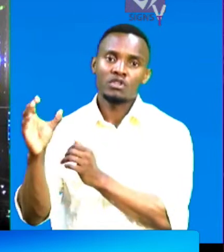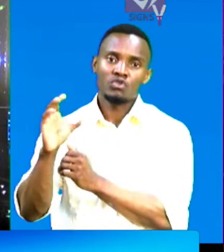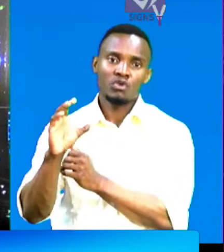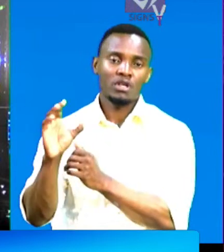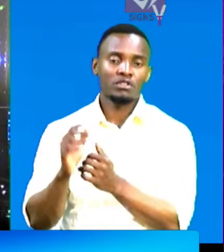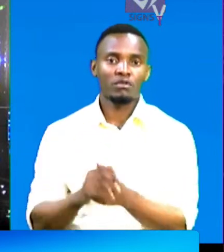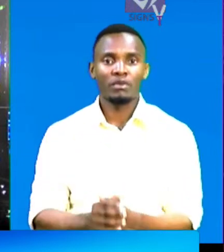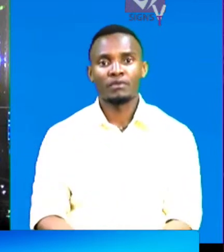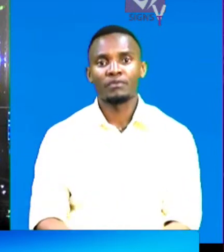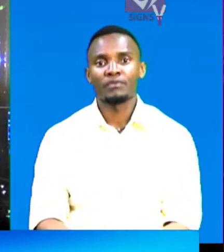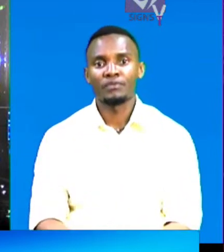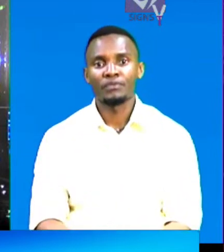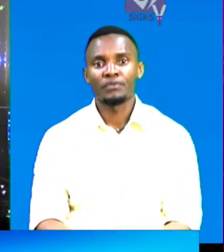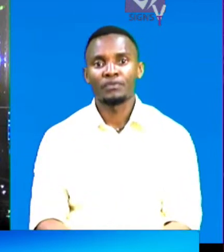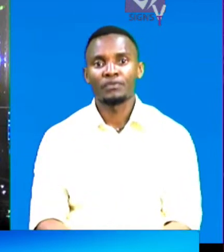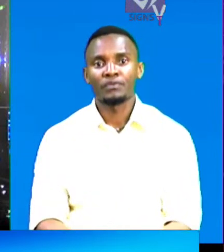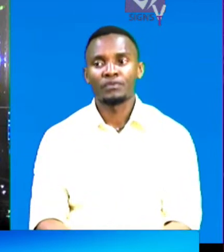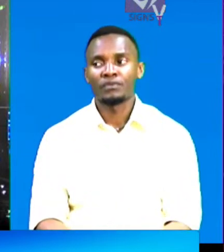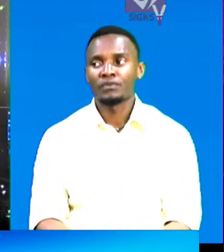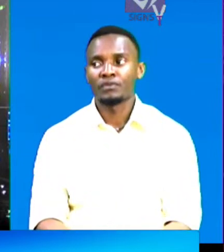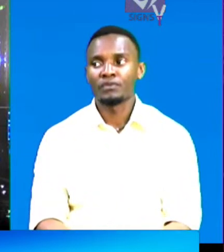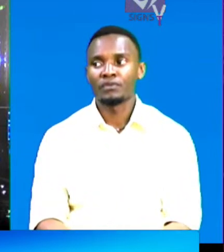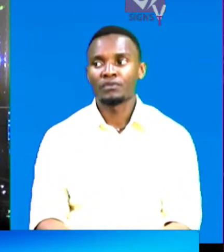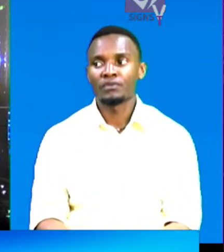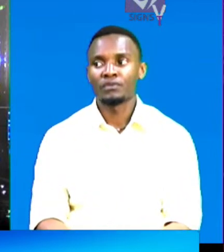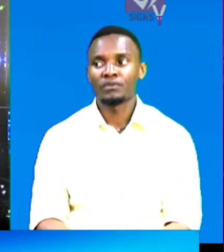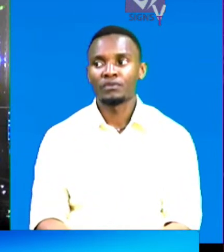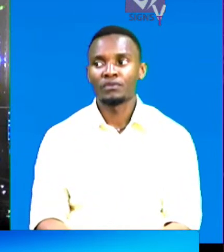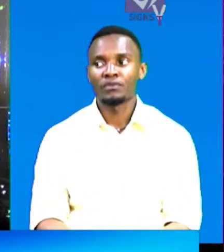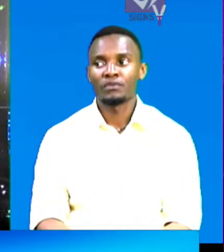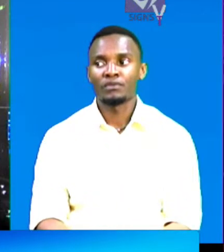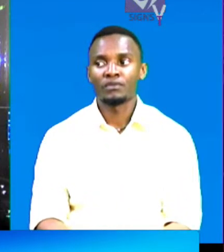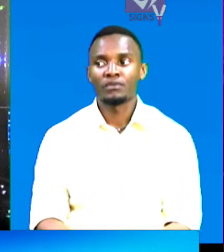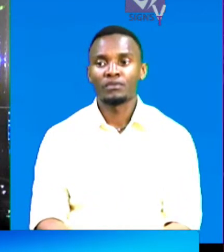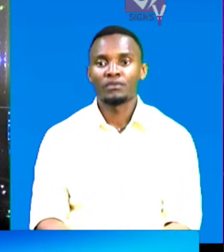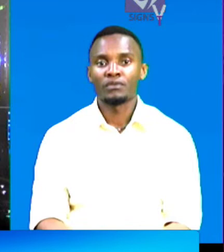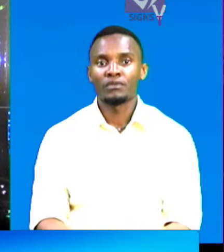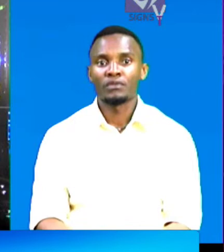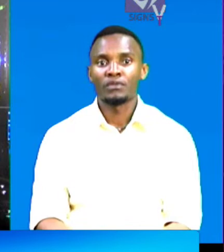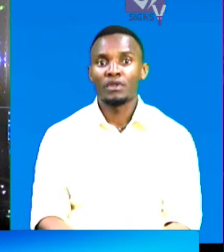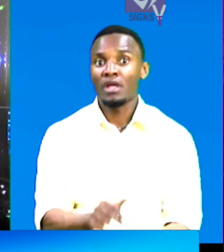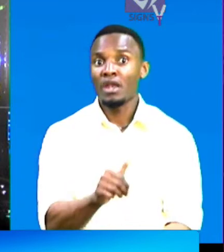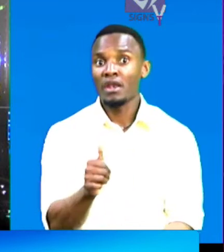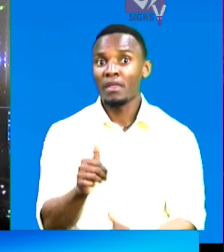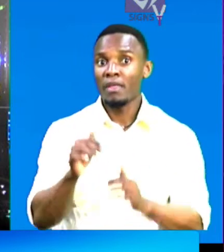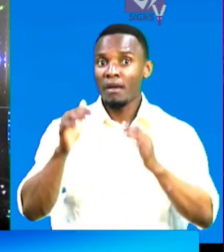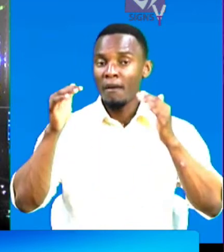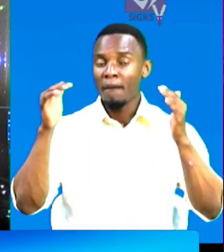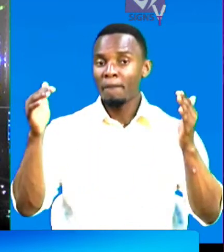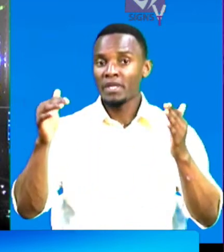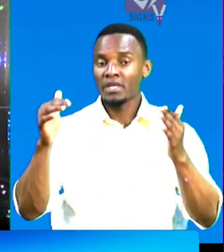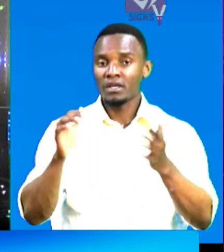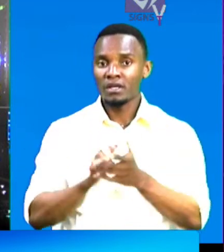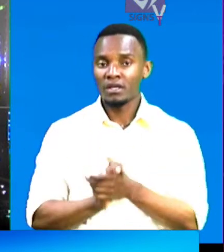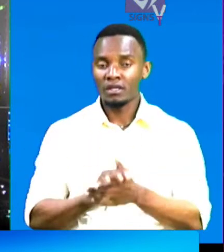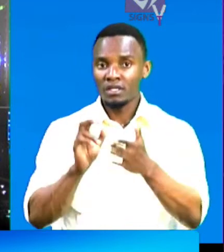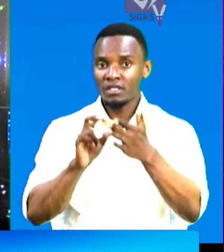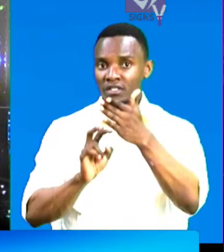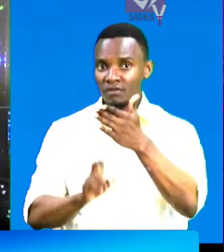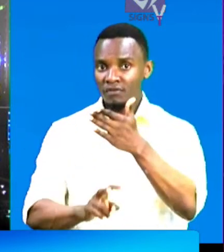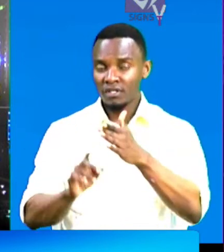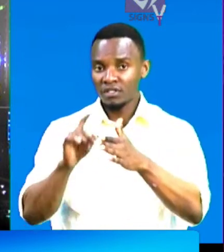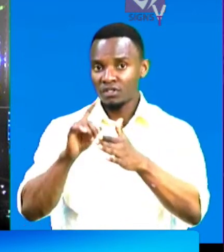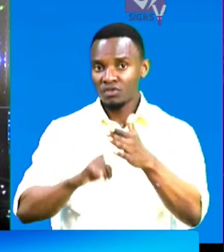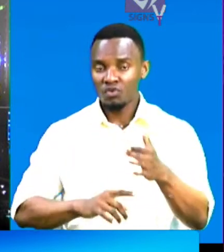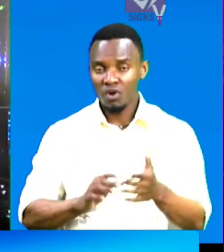customers. Then another one of the biggest advantages of drop shipping is that it